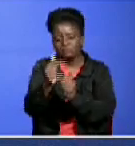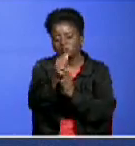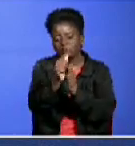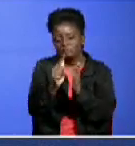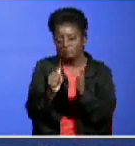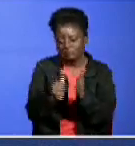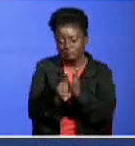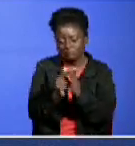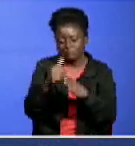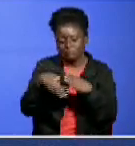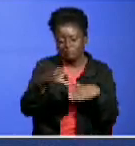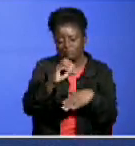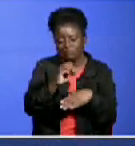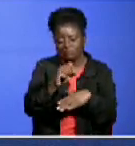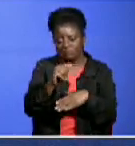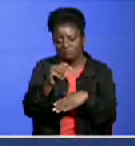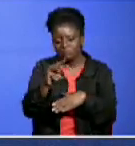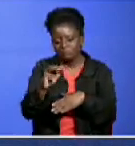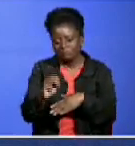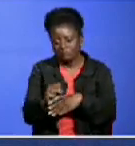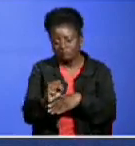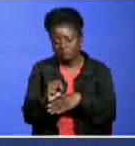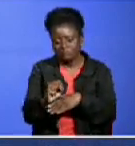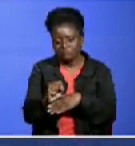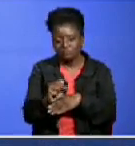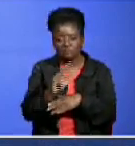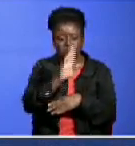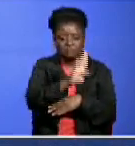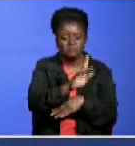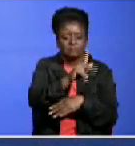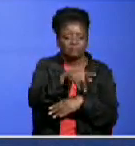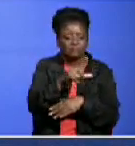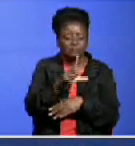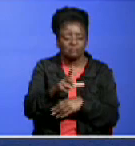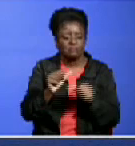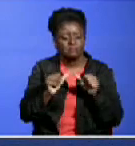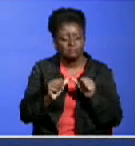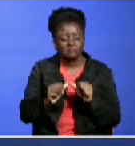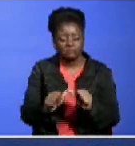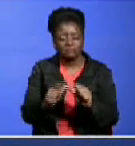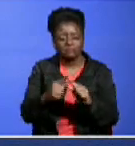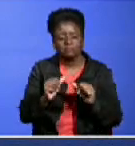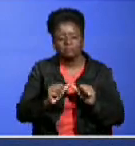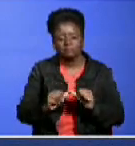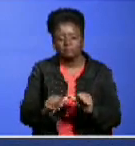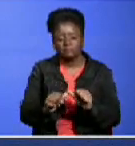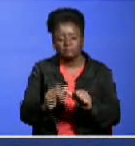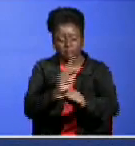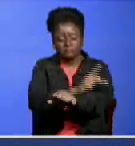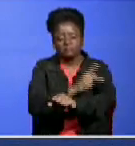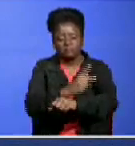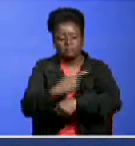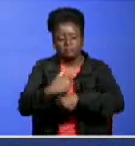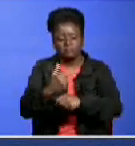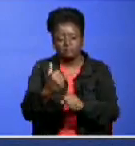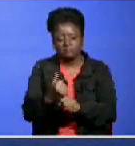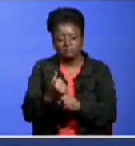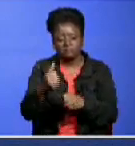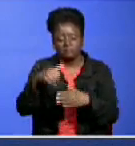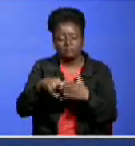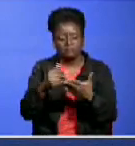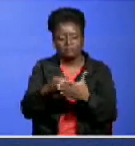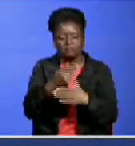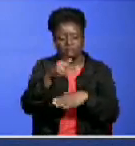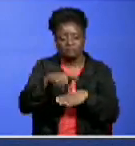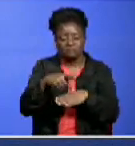Well, officials at the Bahamians Power and Light continue to sustain its power generation throughout New Providence after experiencing a myriad